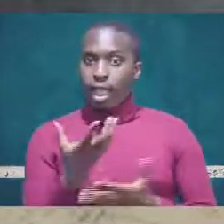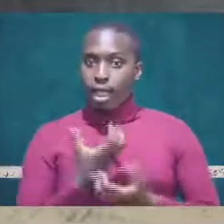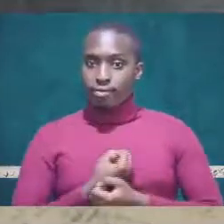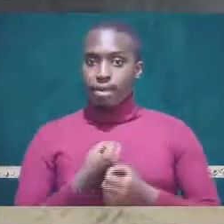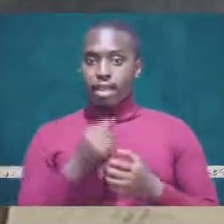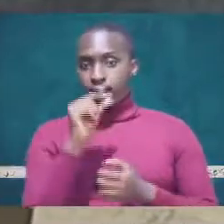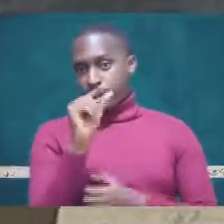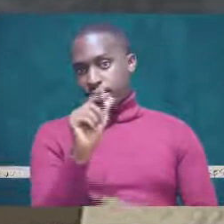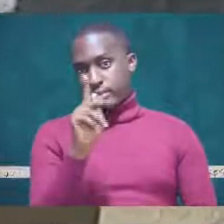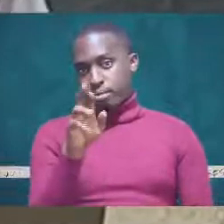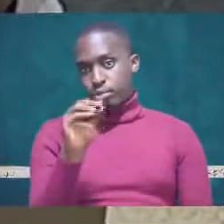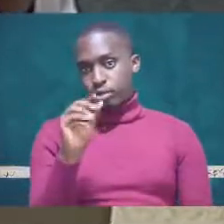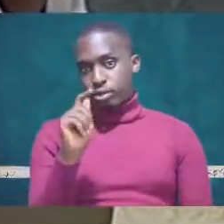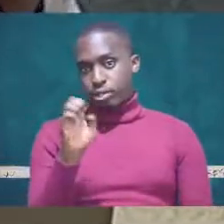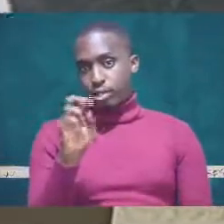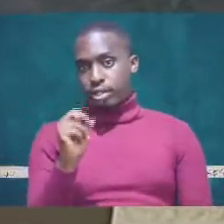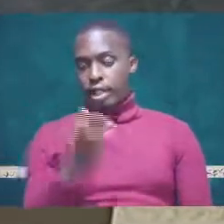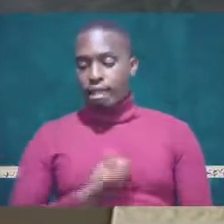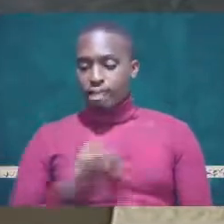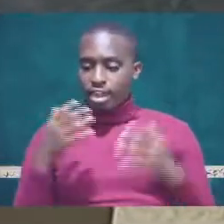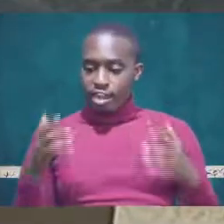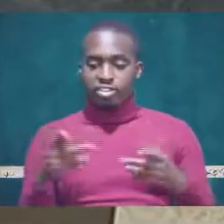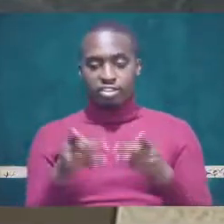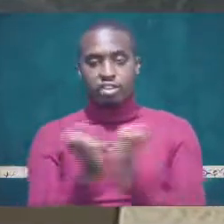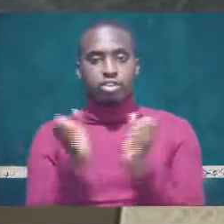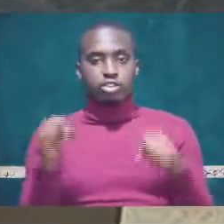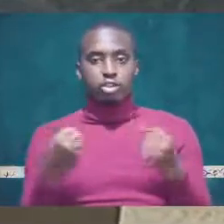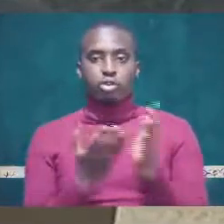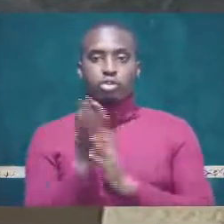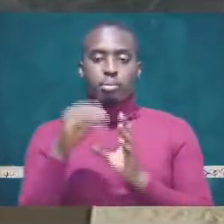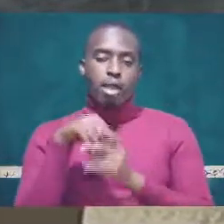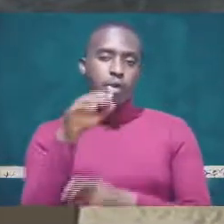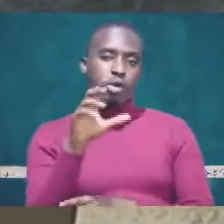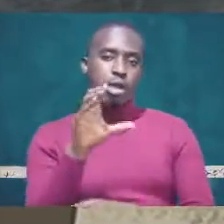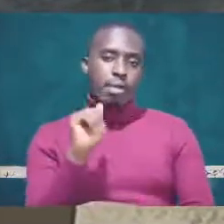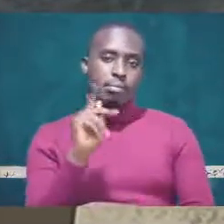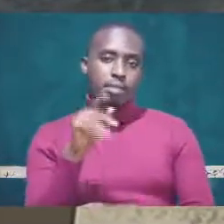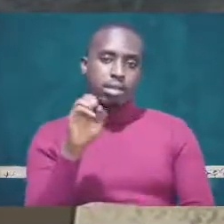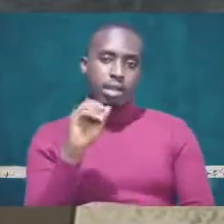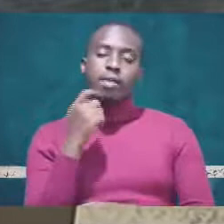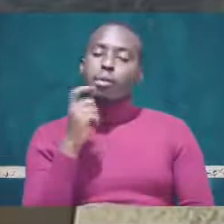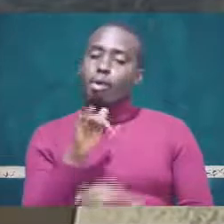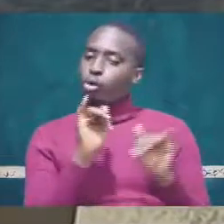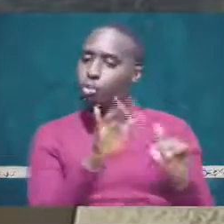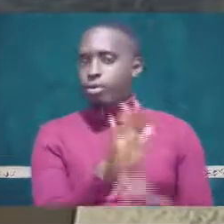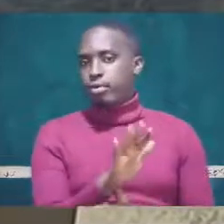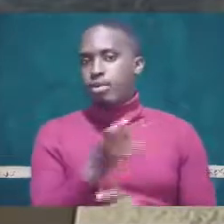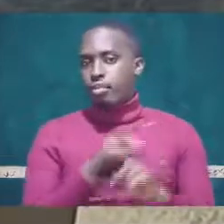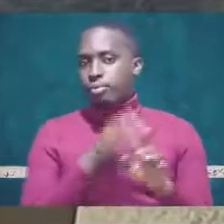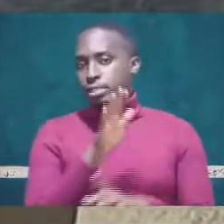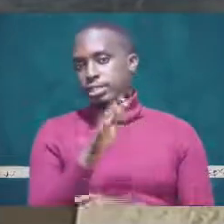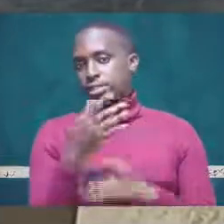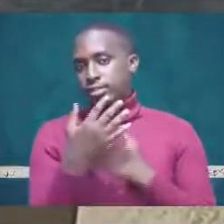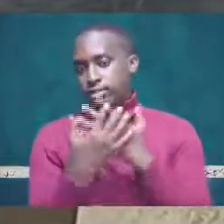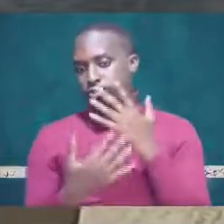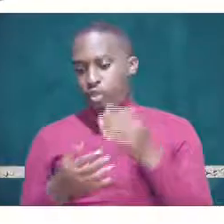less protein, because proteins are very large in size. They cannot pass through the capillary walls. They have to be retained there. From this fluid,